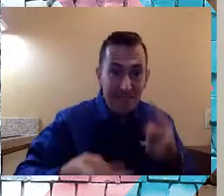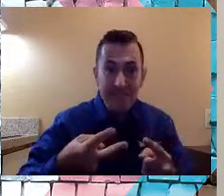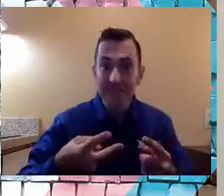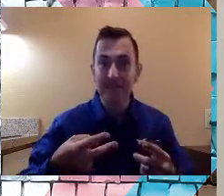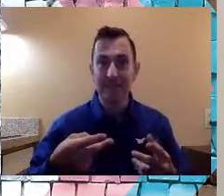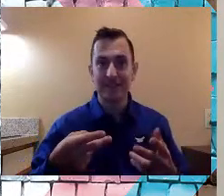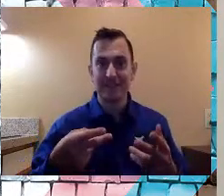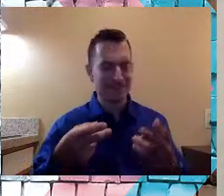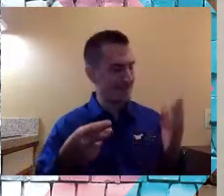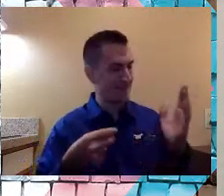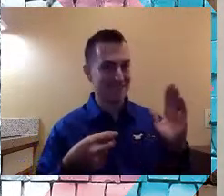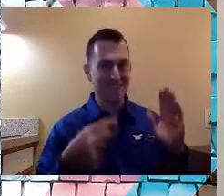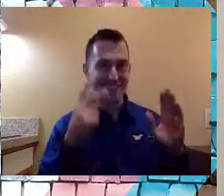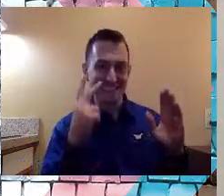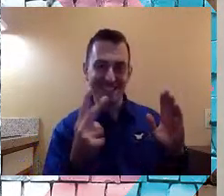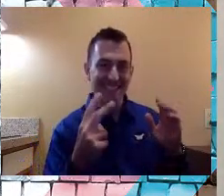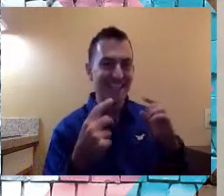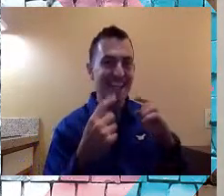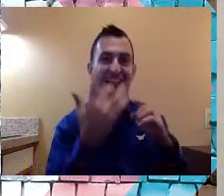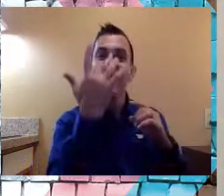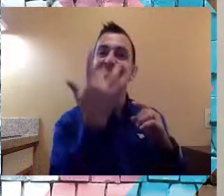teeth.